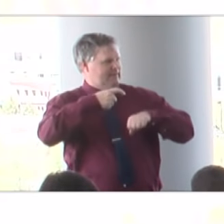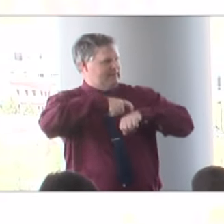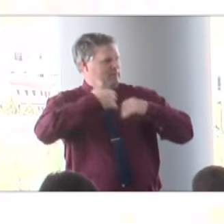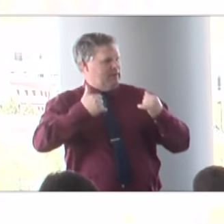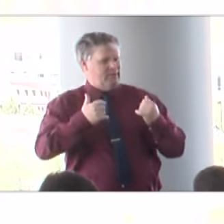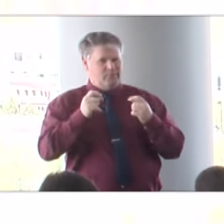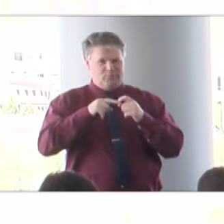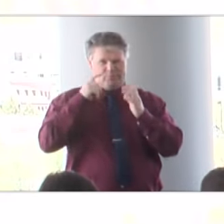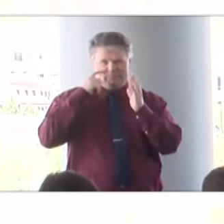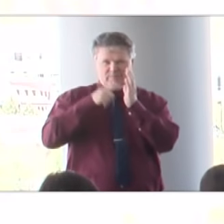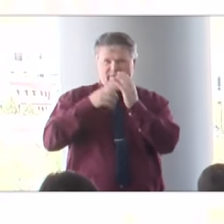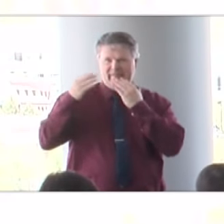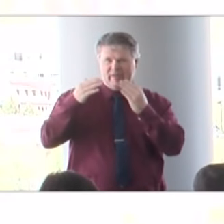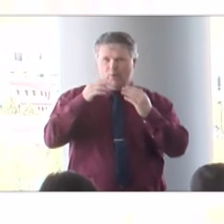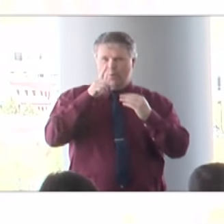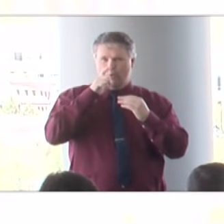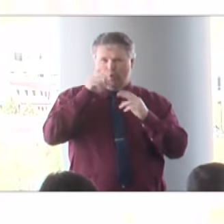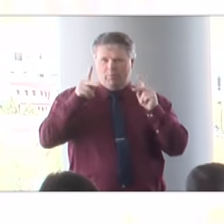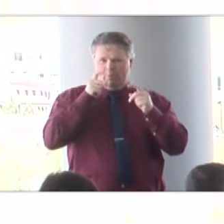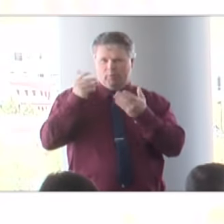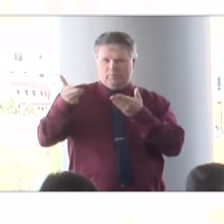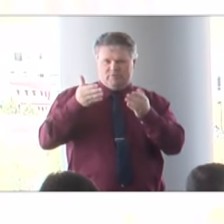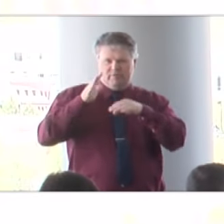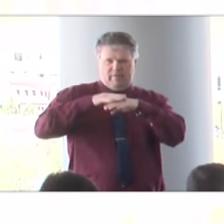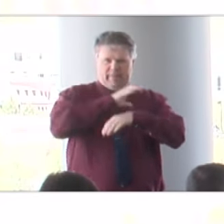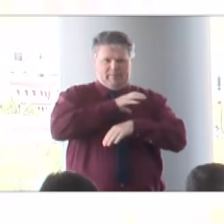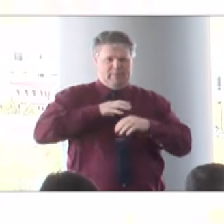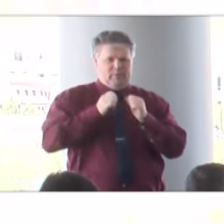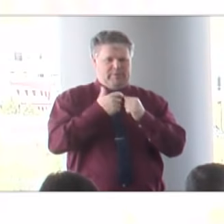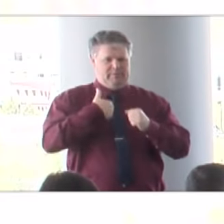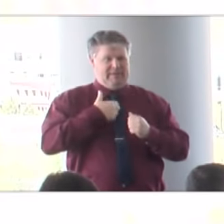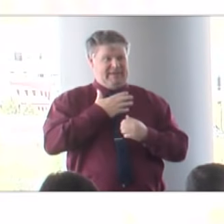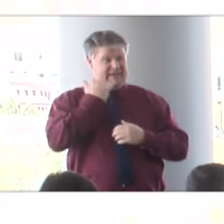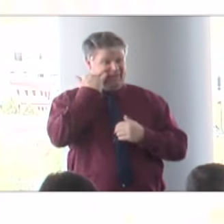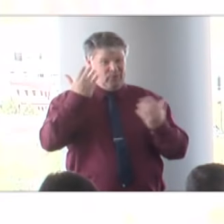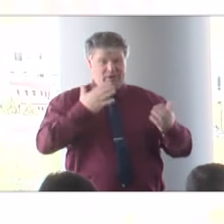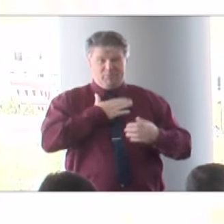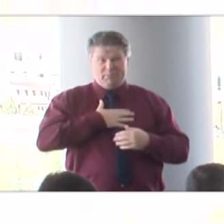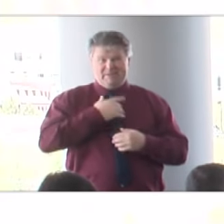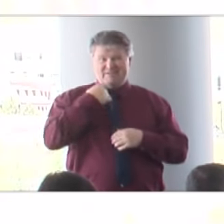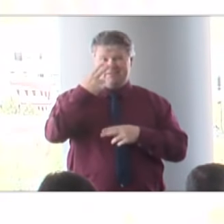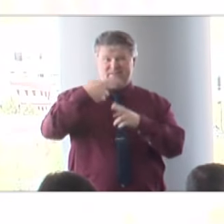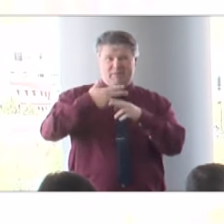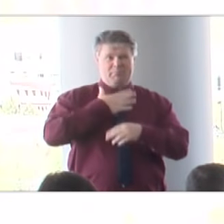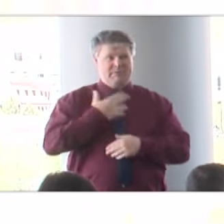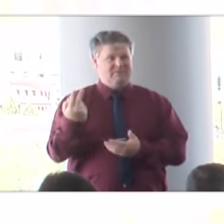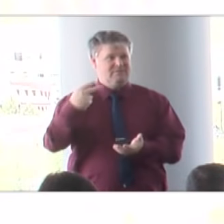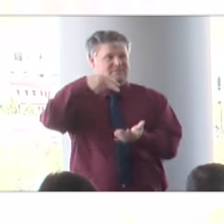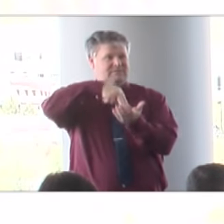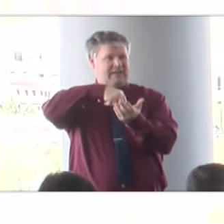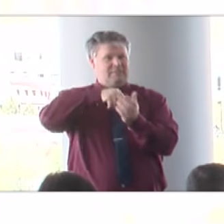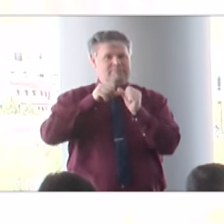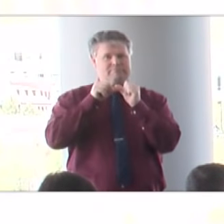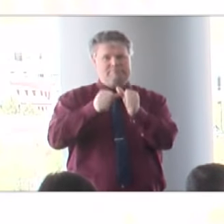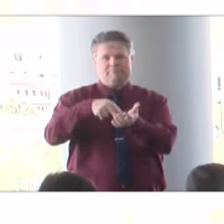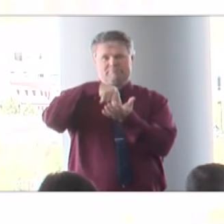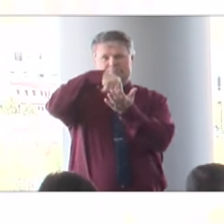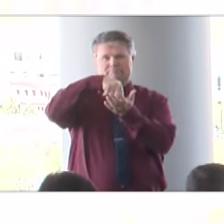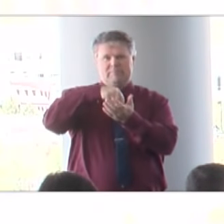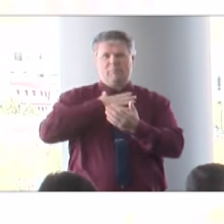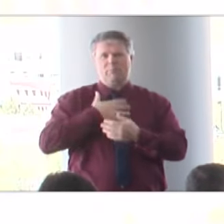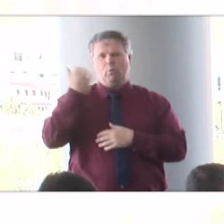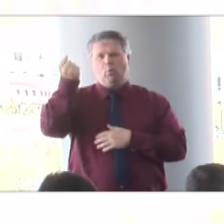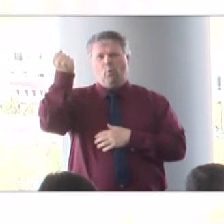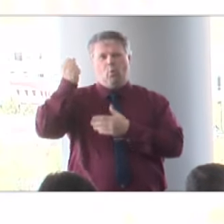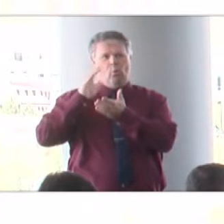the individuals who served with me on the committee. If you're here, please stand when I read your name. Please stay standing and please hold your